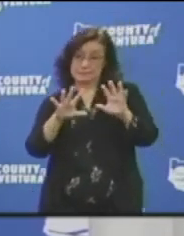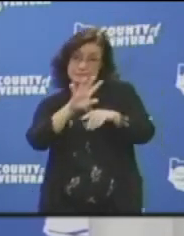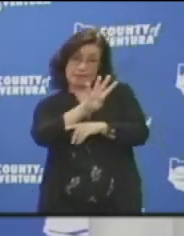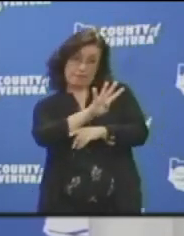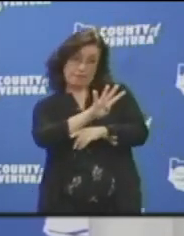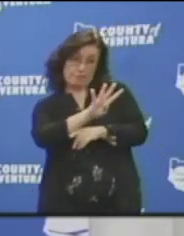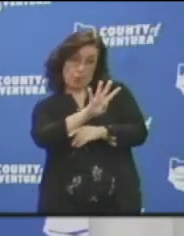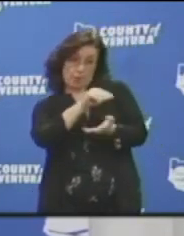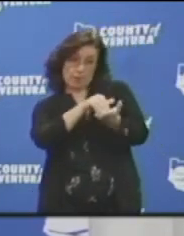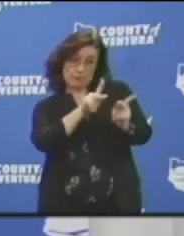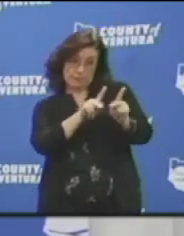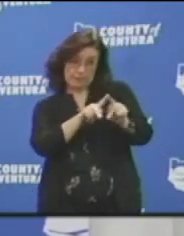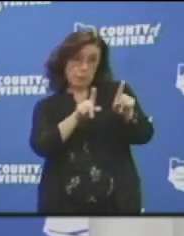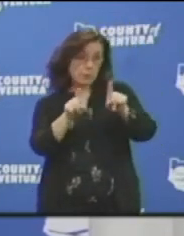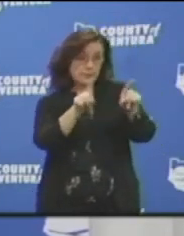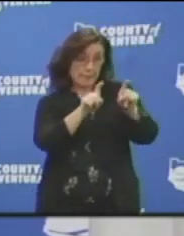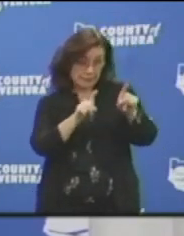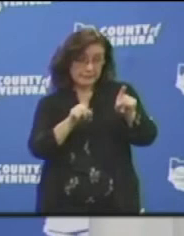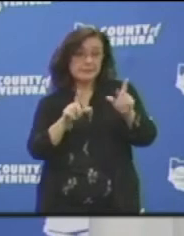positivity rate.